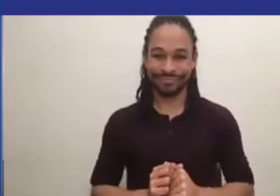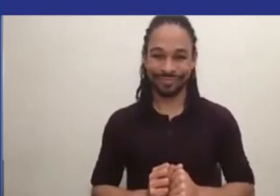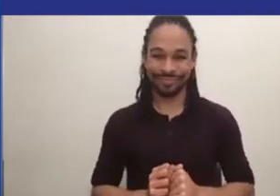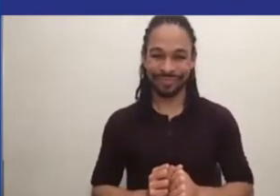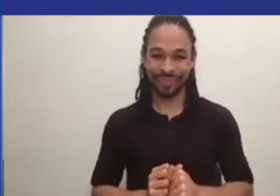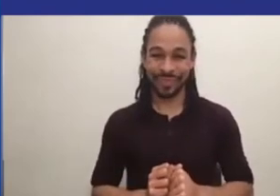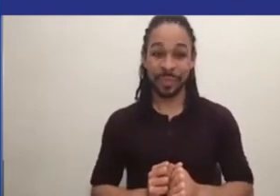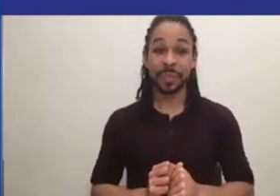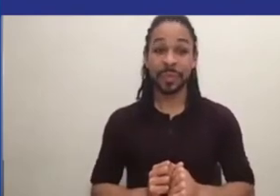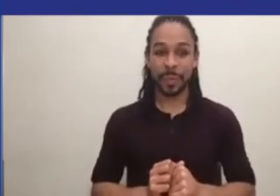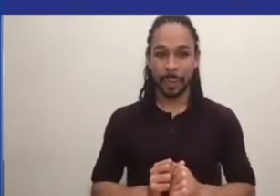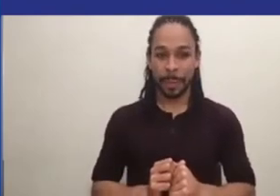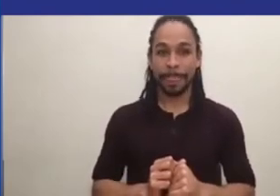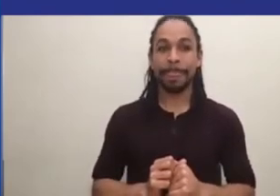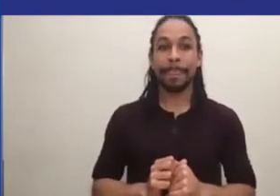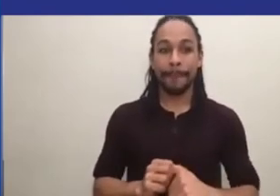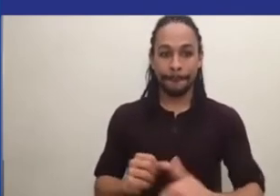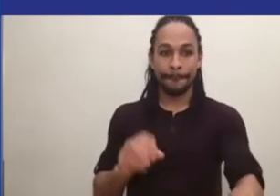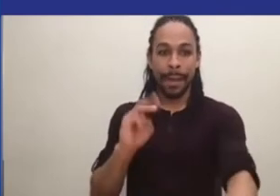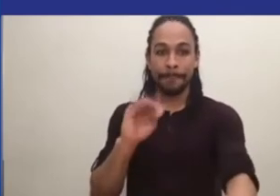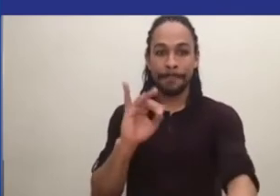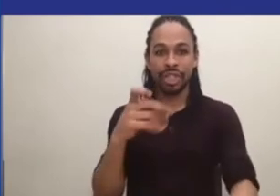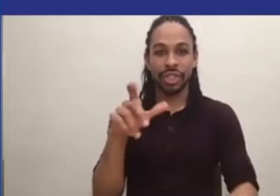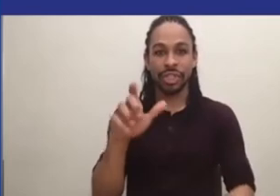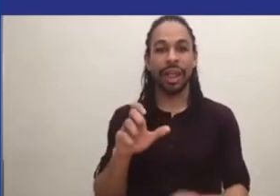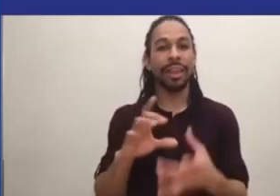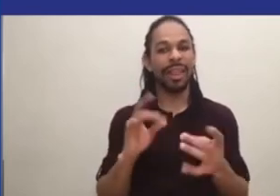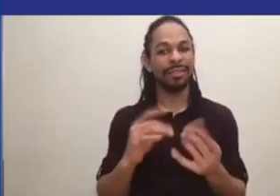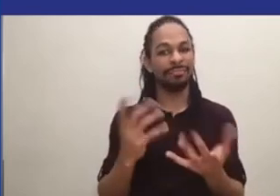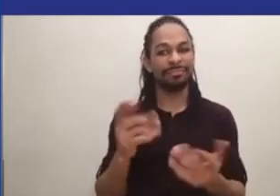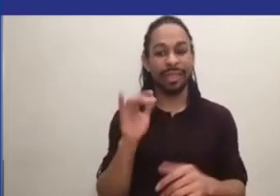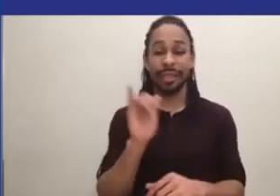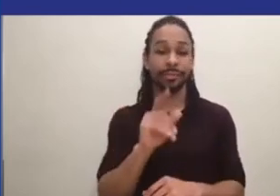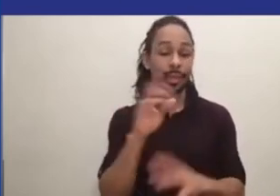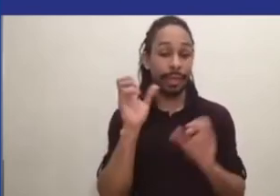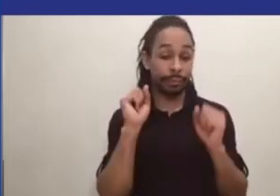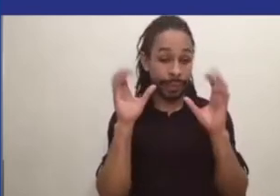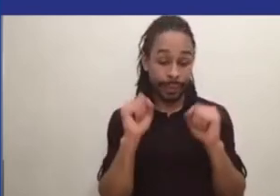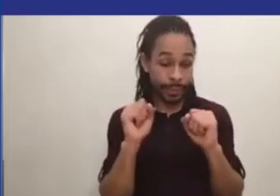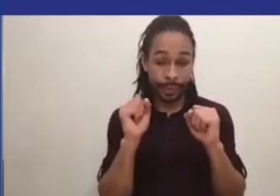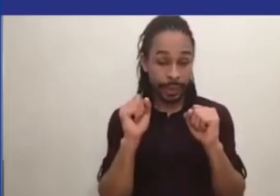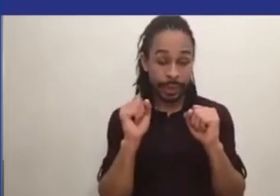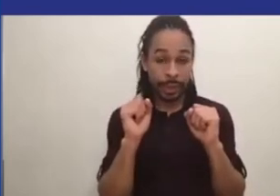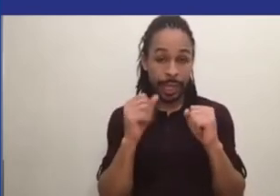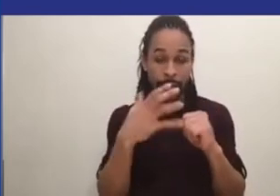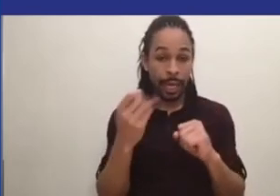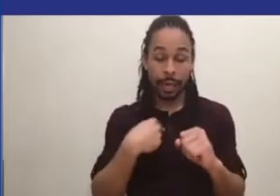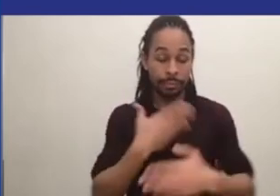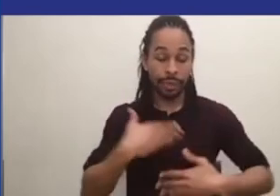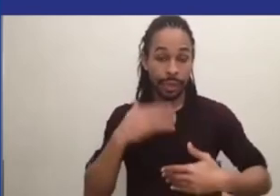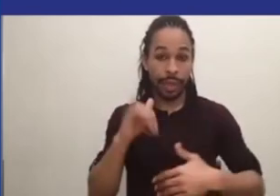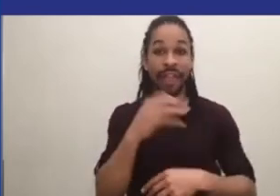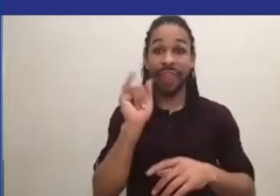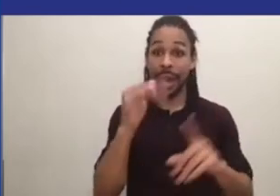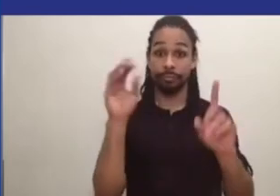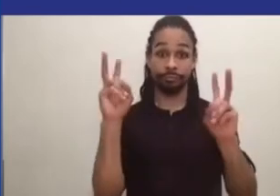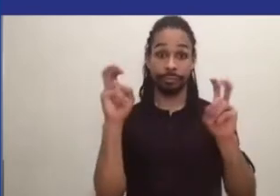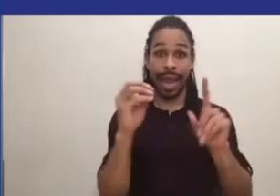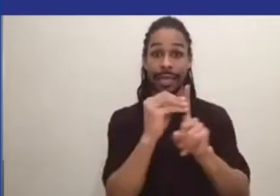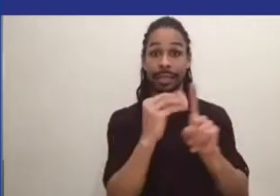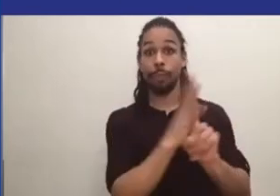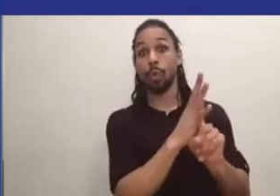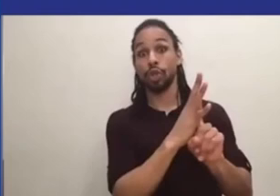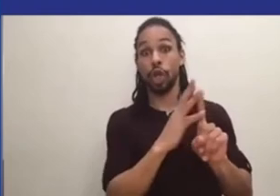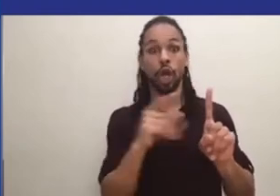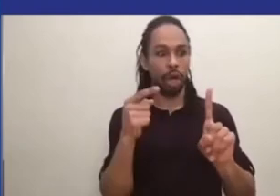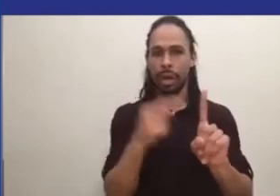No, that was amazing. And thank you for sharing. And I agree 100%. And the exposure thing is always funny because you can expose yourself. That's